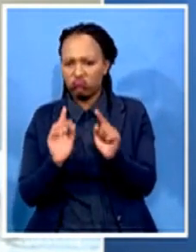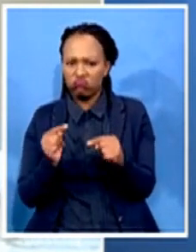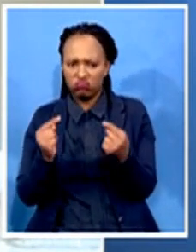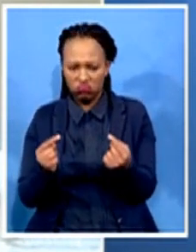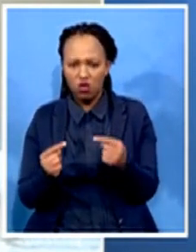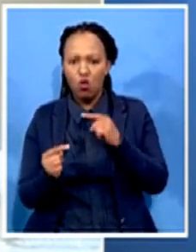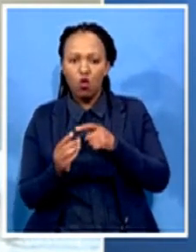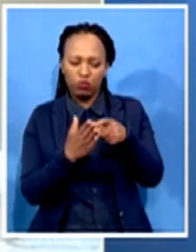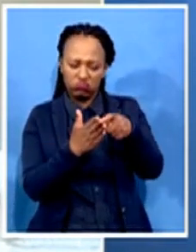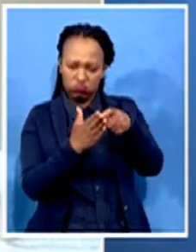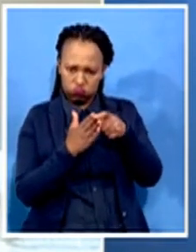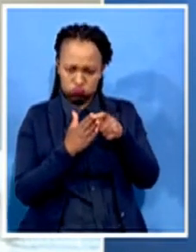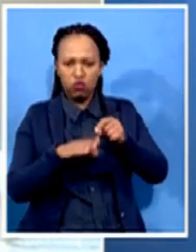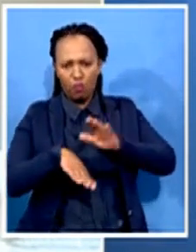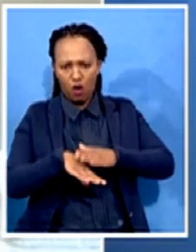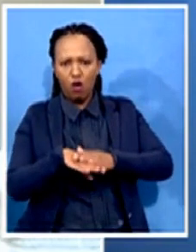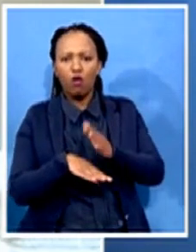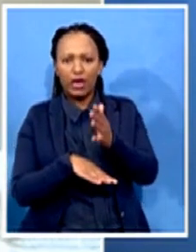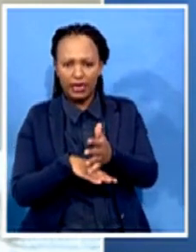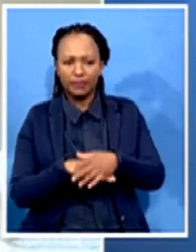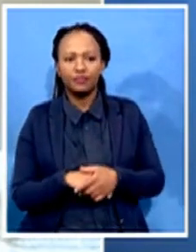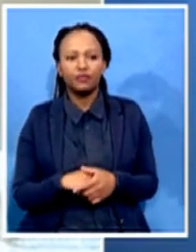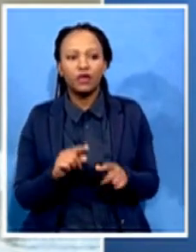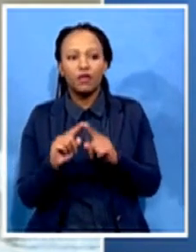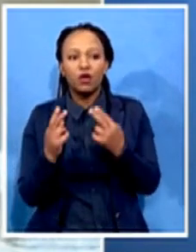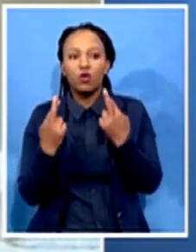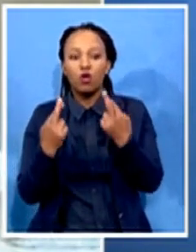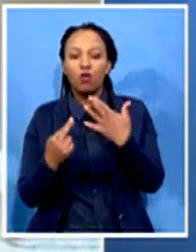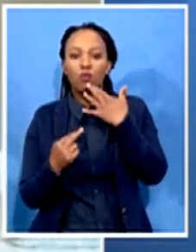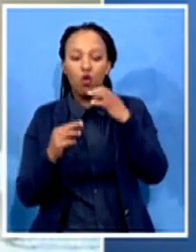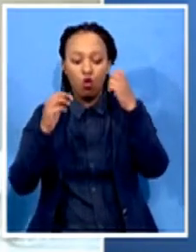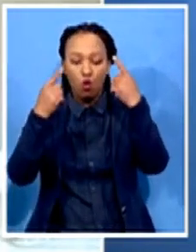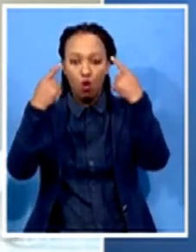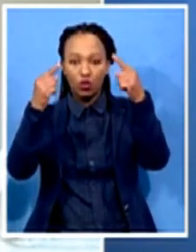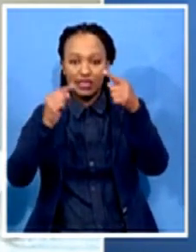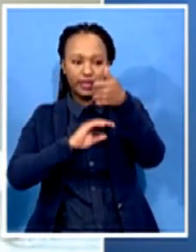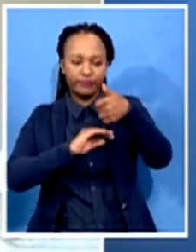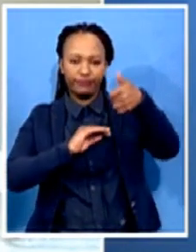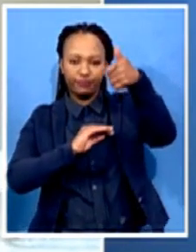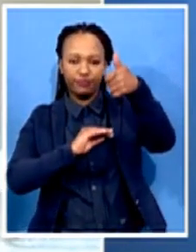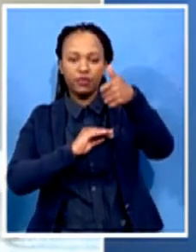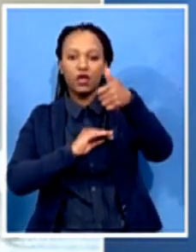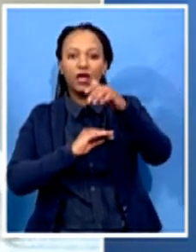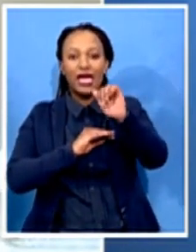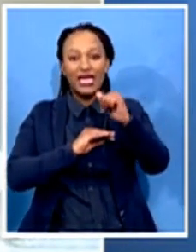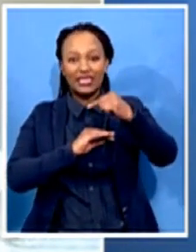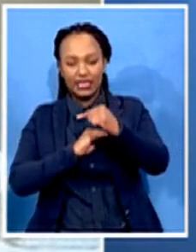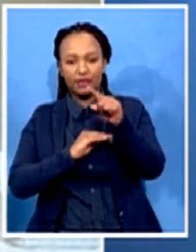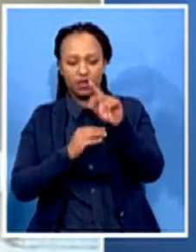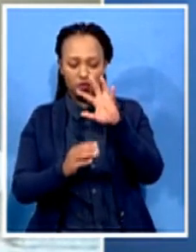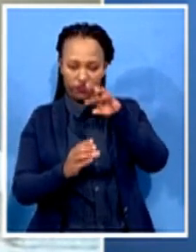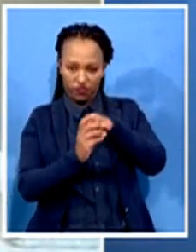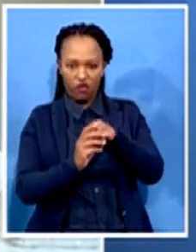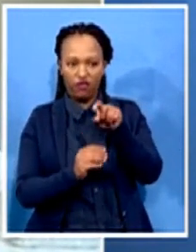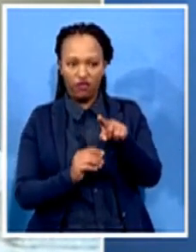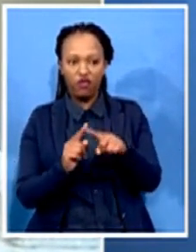We obviously hope that the Auditor General becomes involved and assist us to get, to the bottom of this.